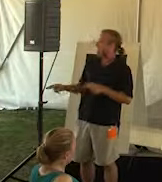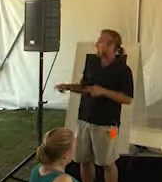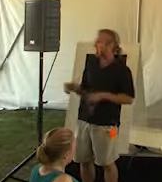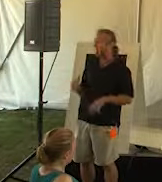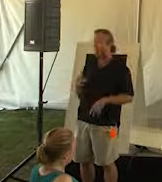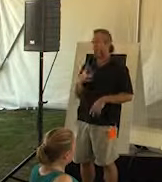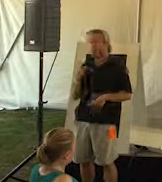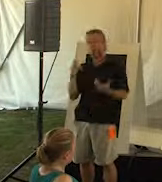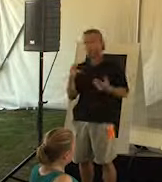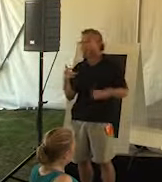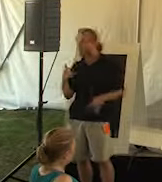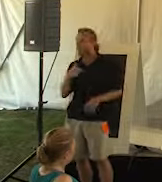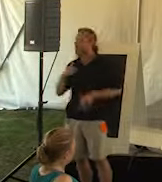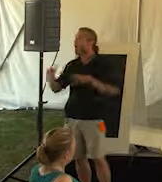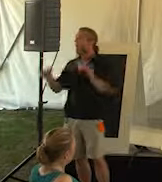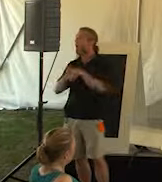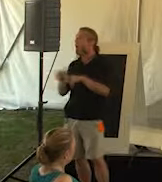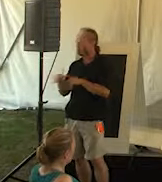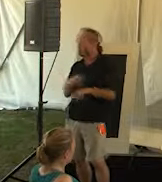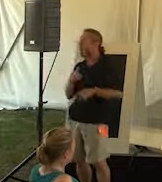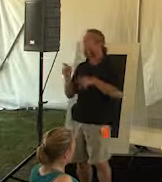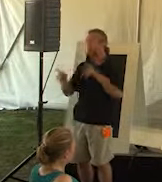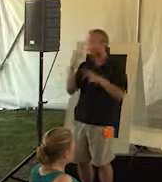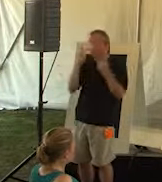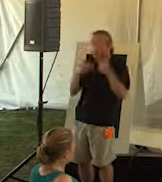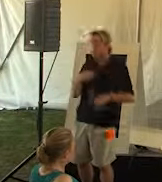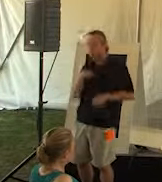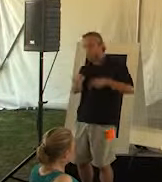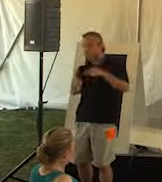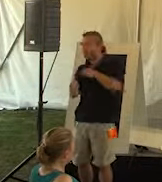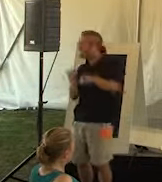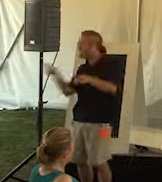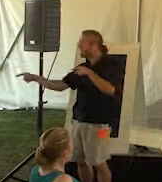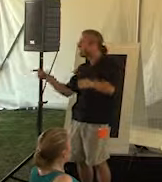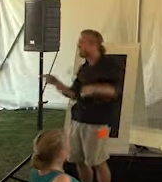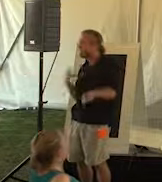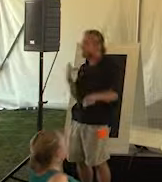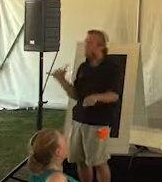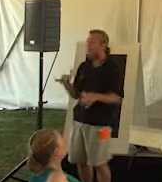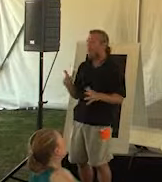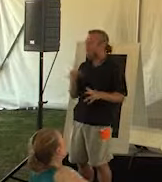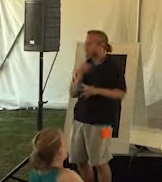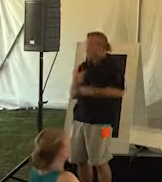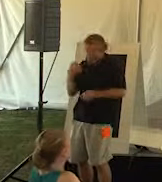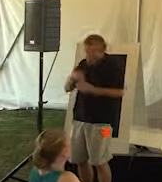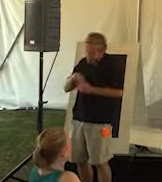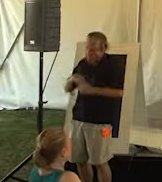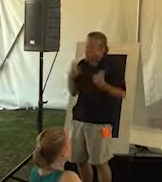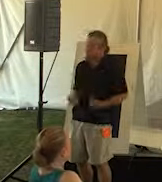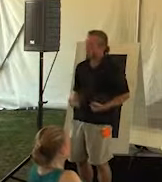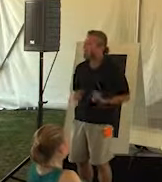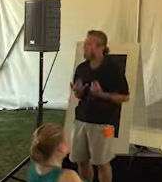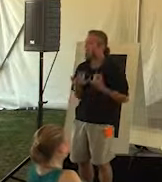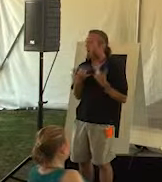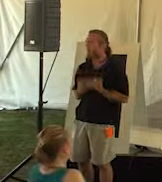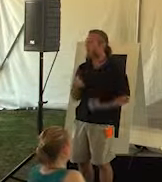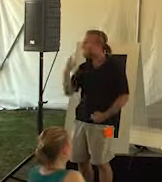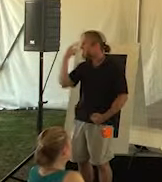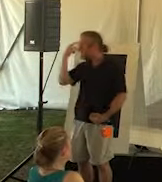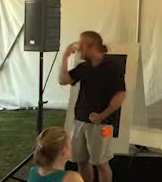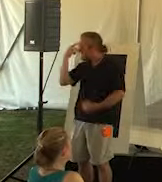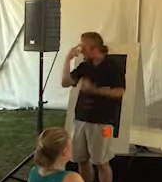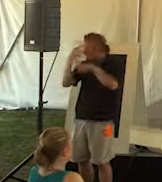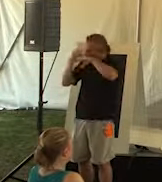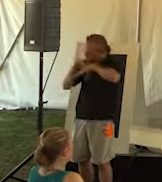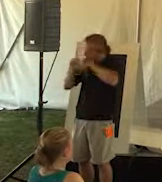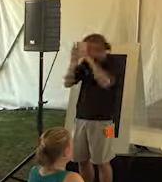stab like rusty nails through a heart made of gold. And there's a fire burning in this body. A young mind spending a